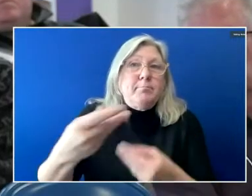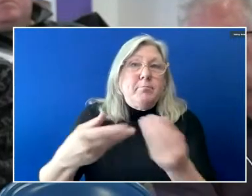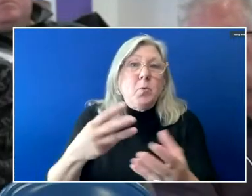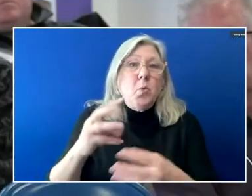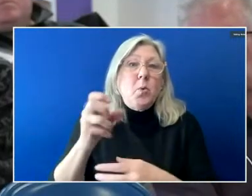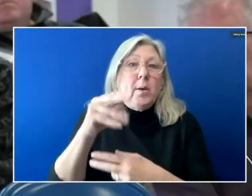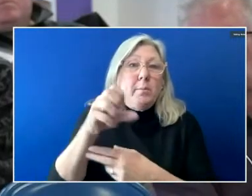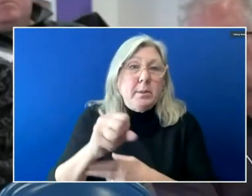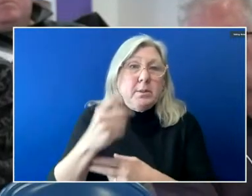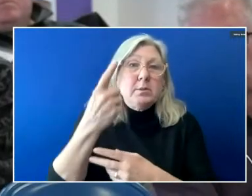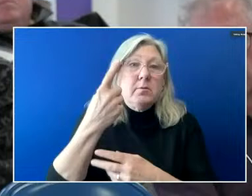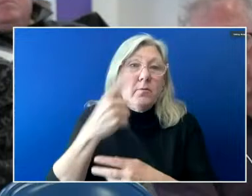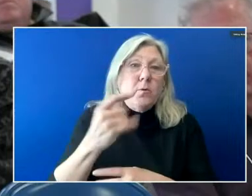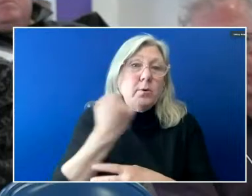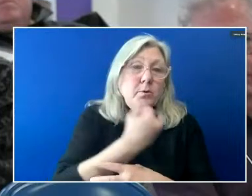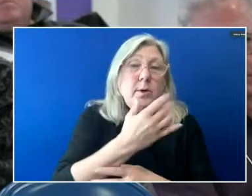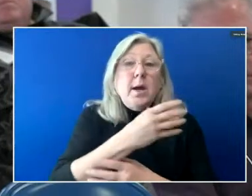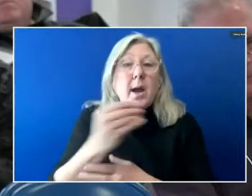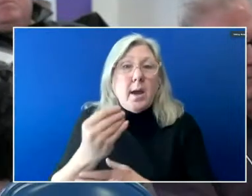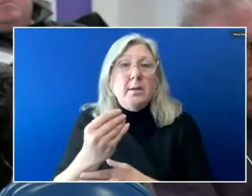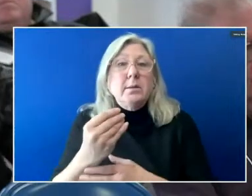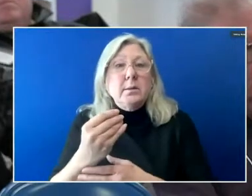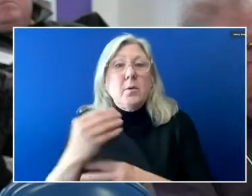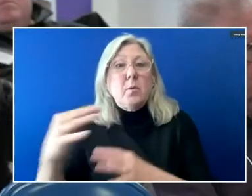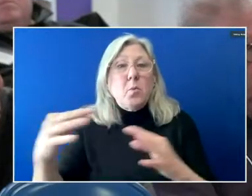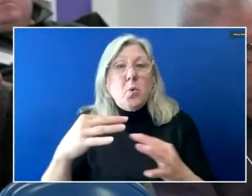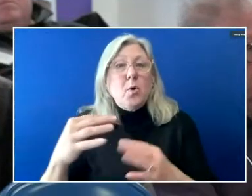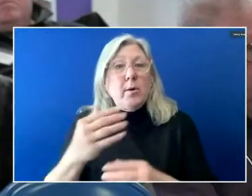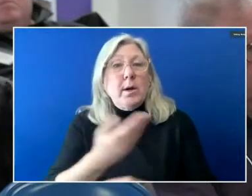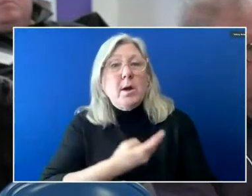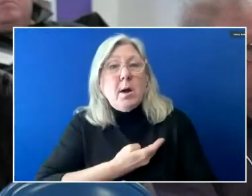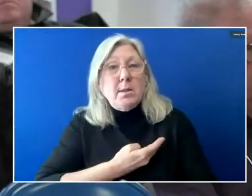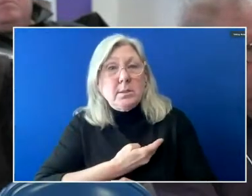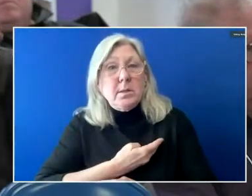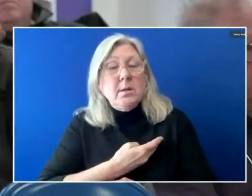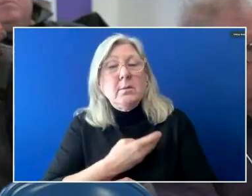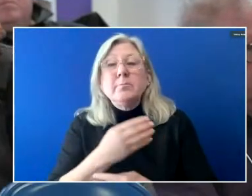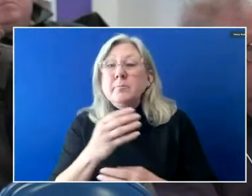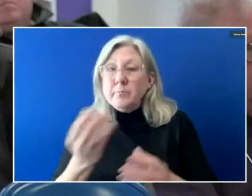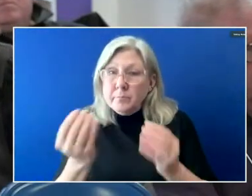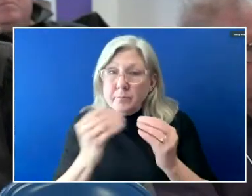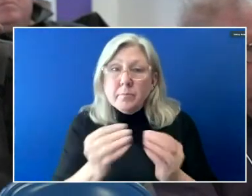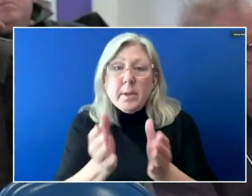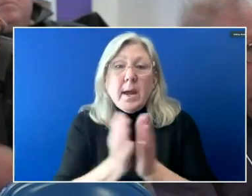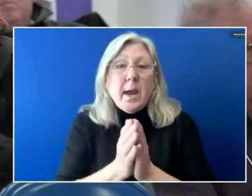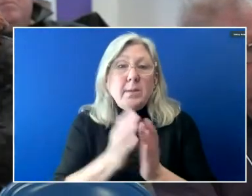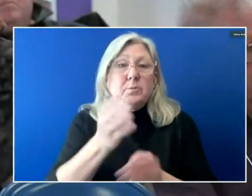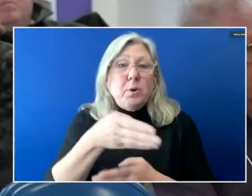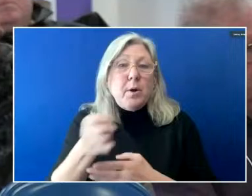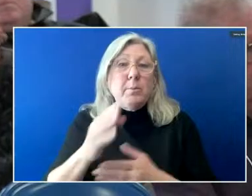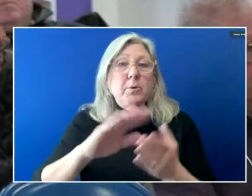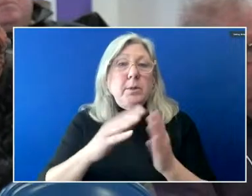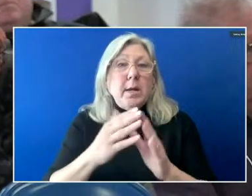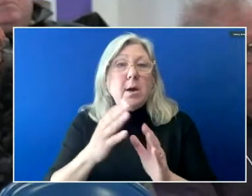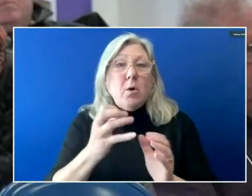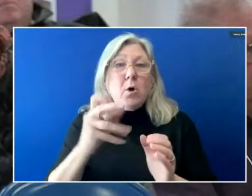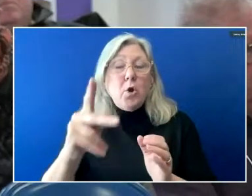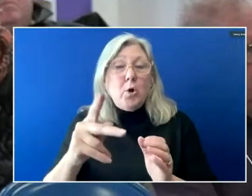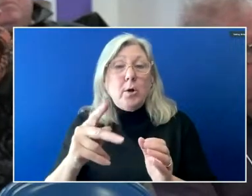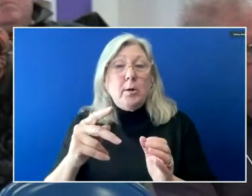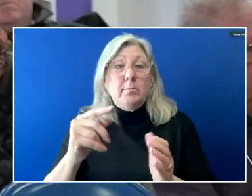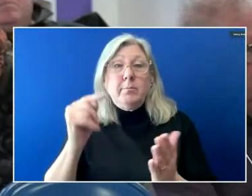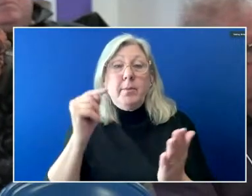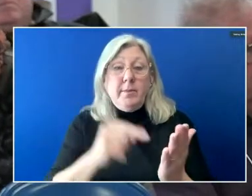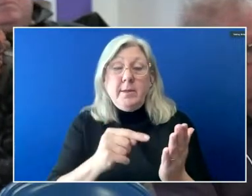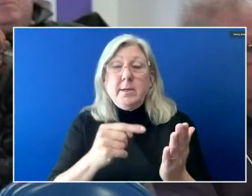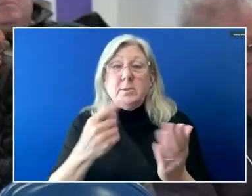war in Gaza the representative town meeting further asked the broadw town clerk to transmit an official copy of this resolution to this the